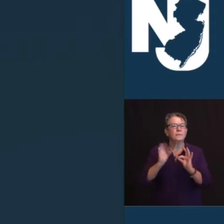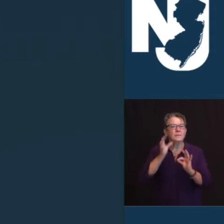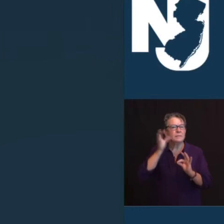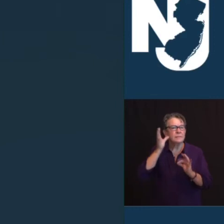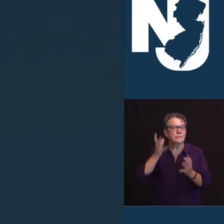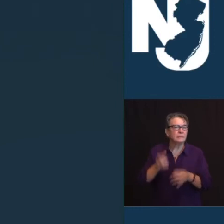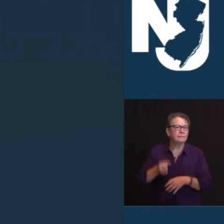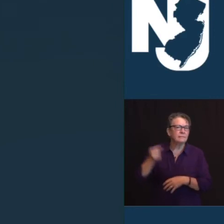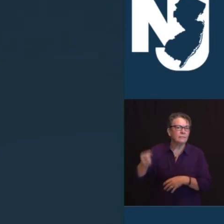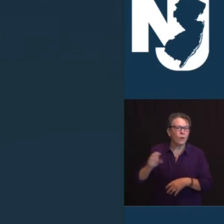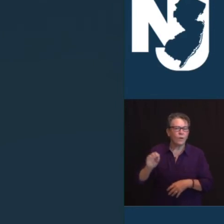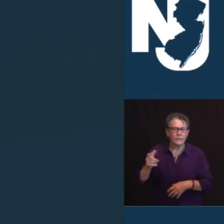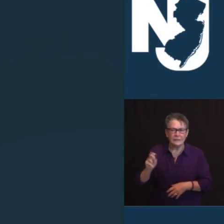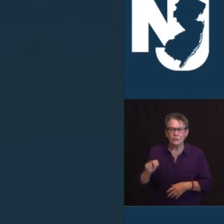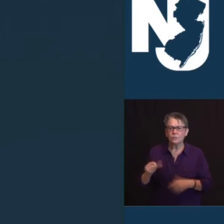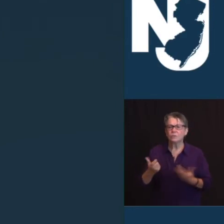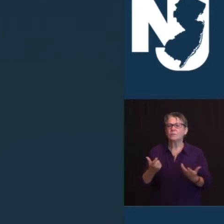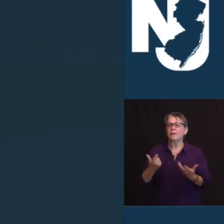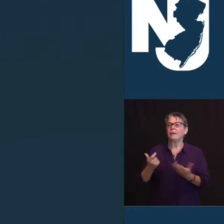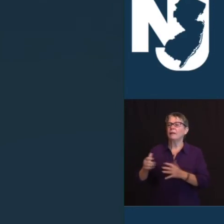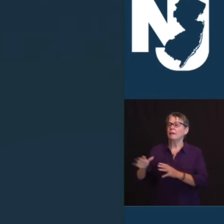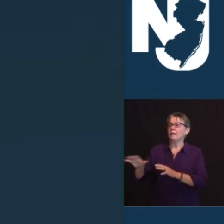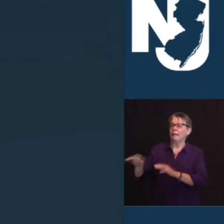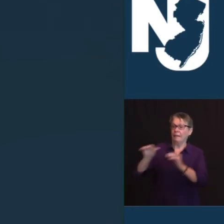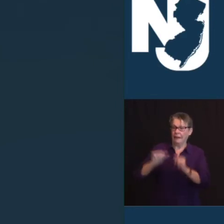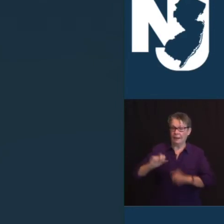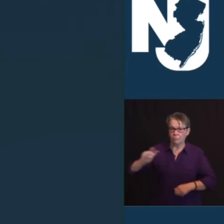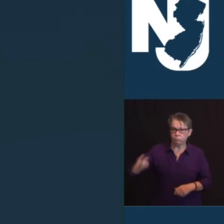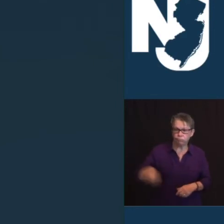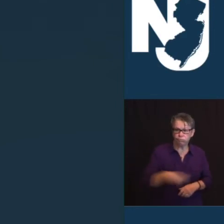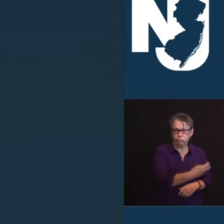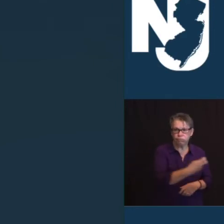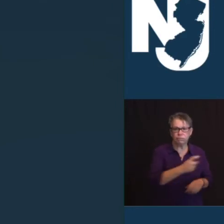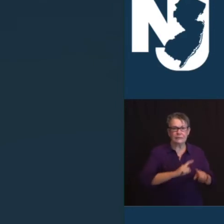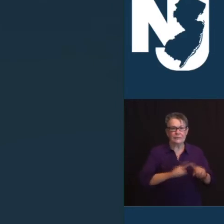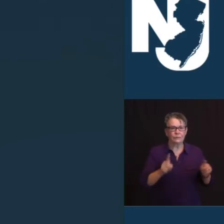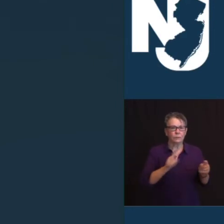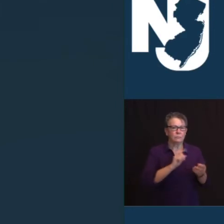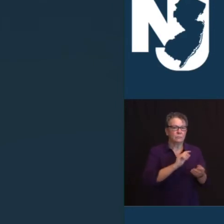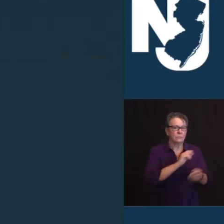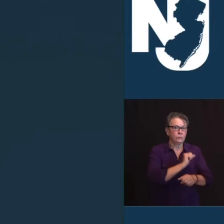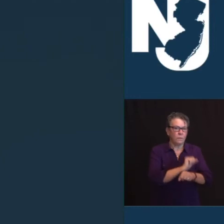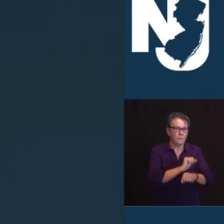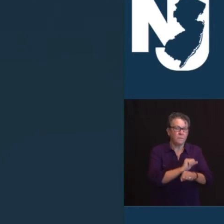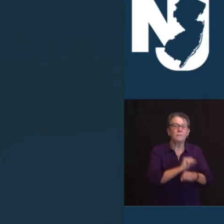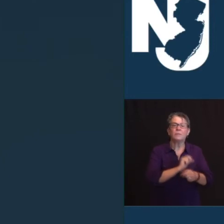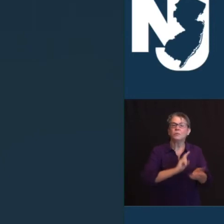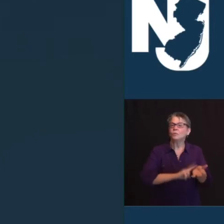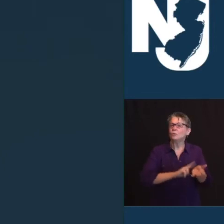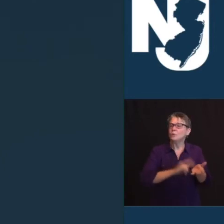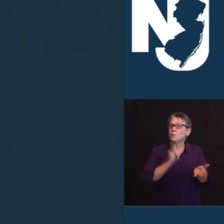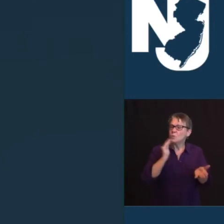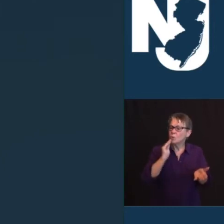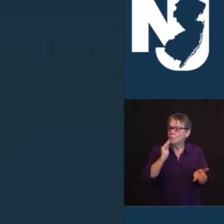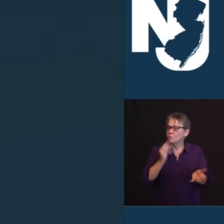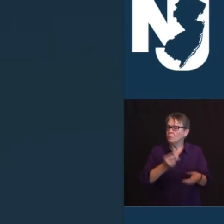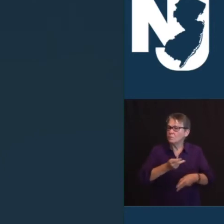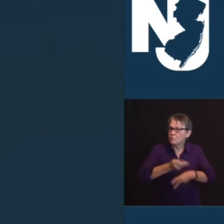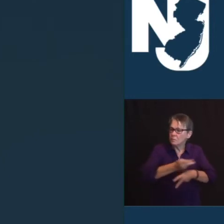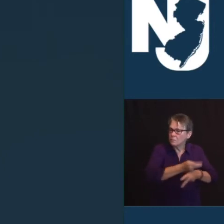the retired Sisters of St. Elizabeth in Convent Station, and I have to say that that's where my great aunt lived in